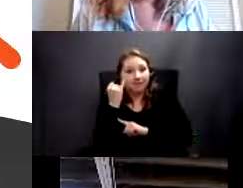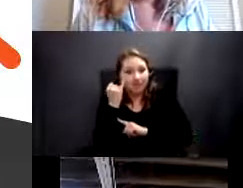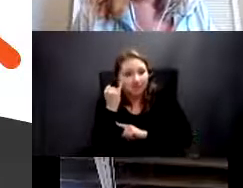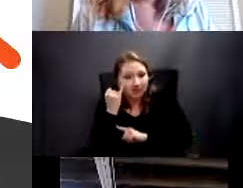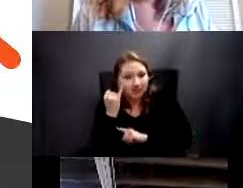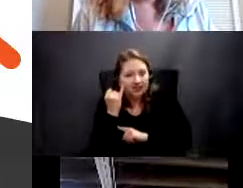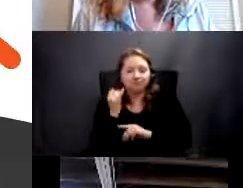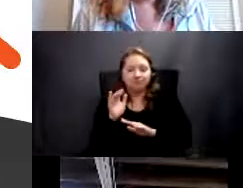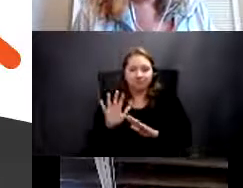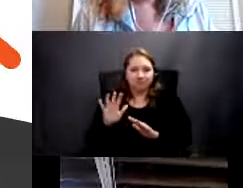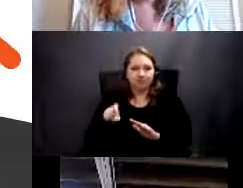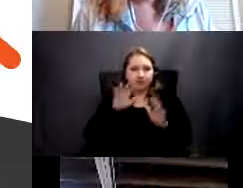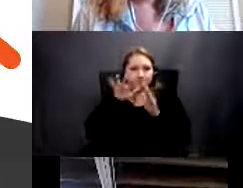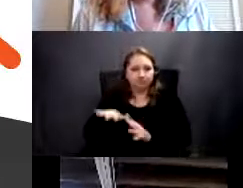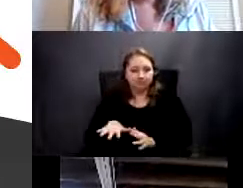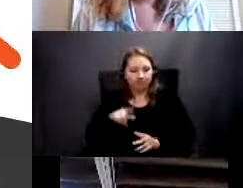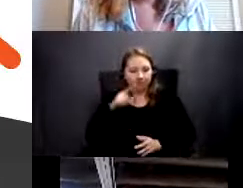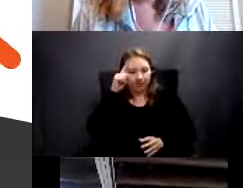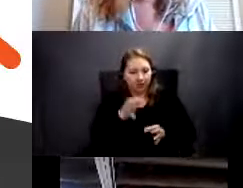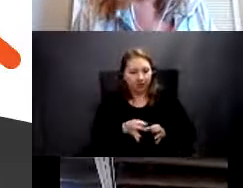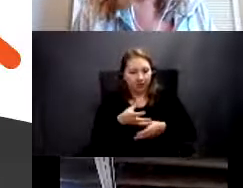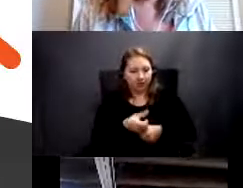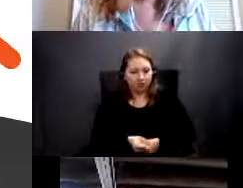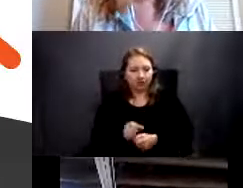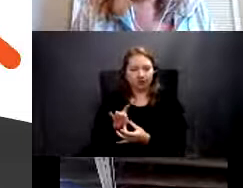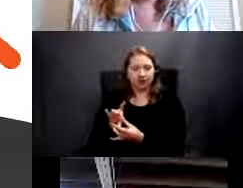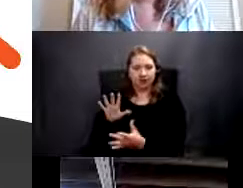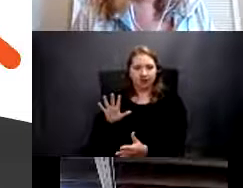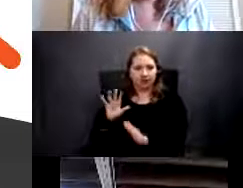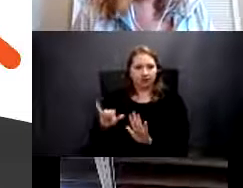on my faith and in trust and let go of that safety net.